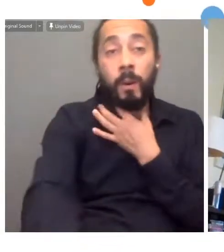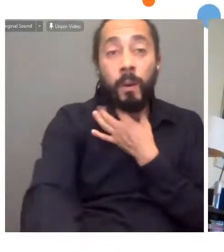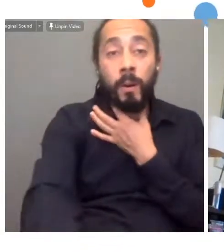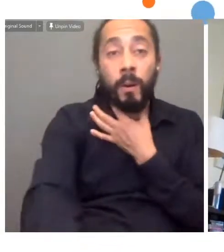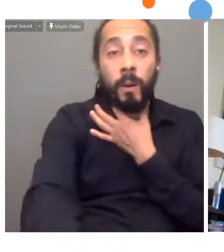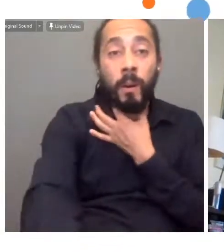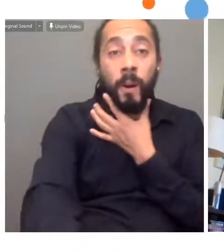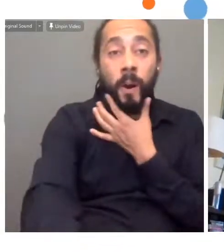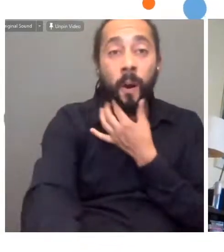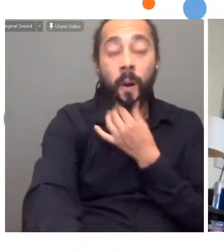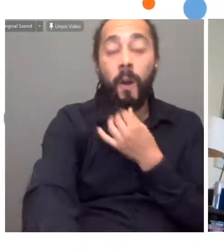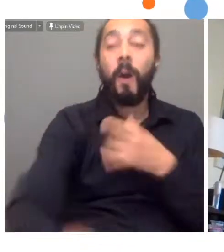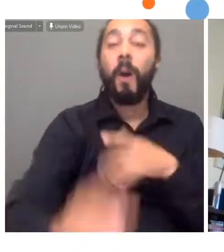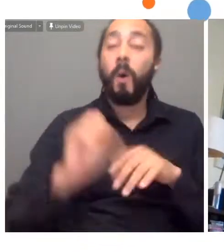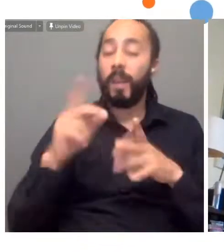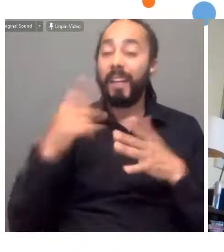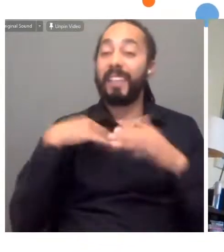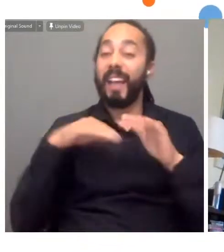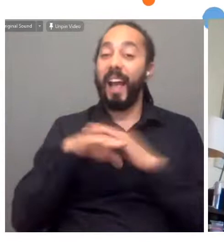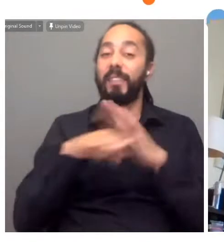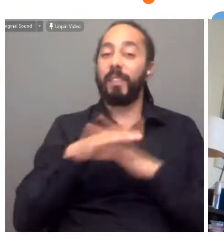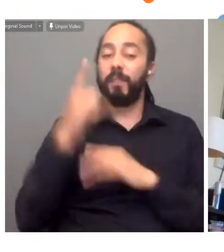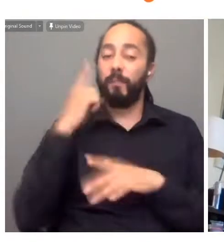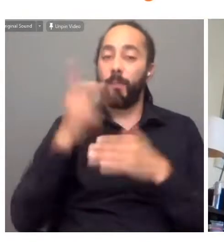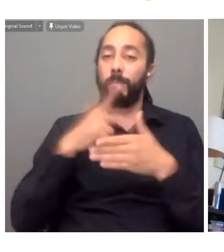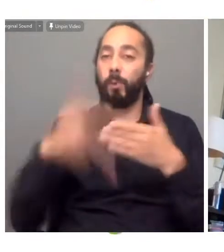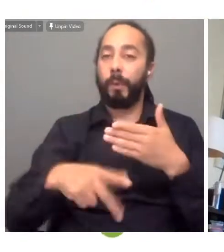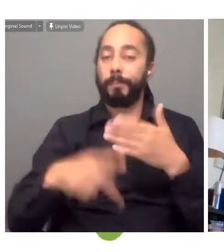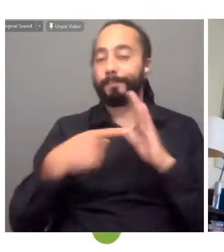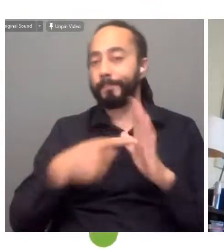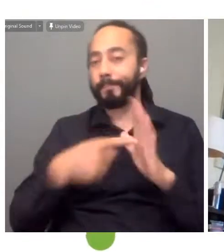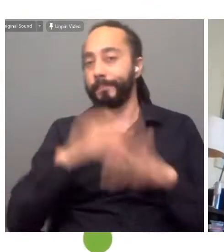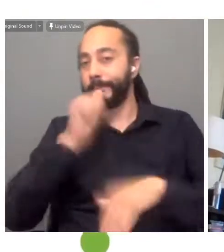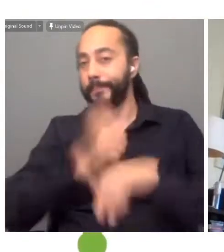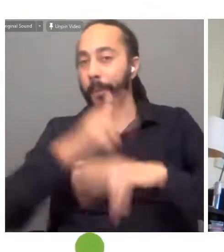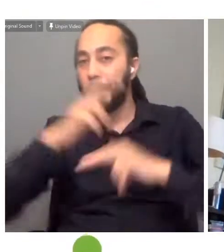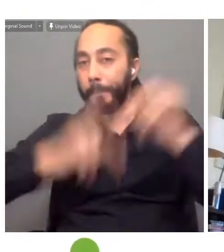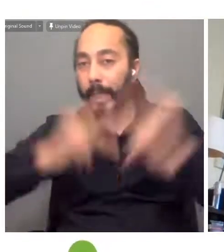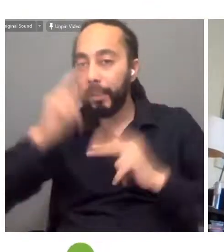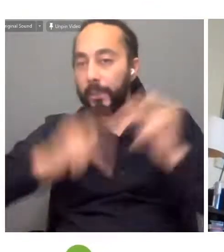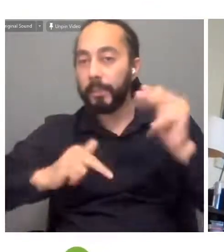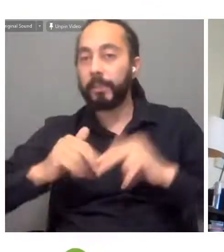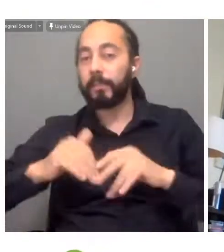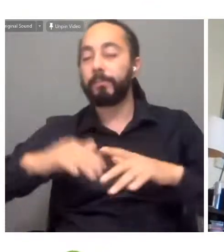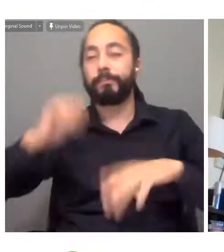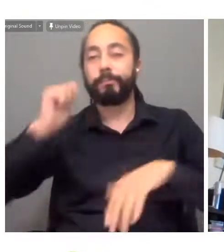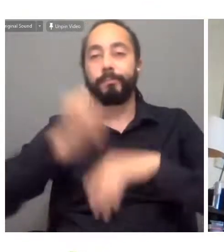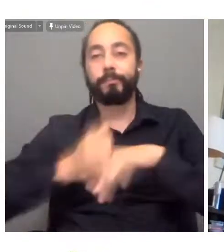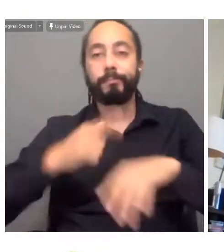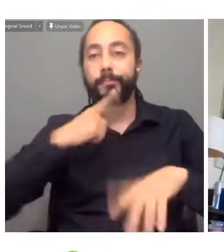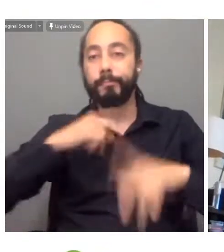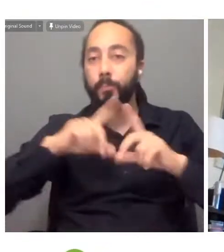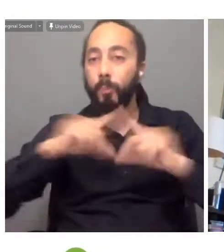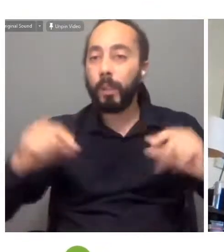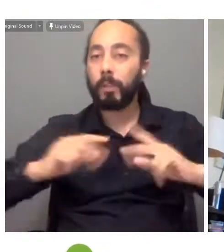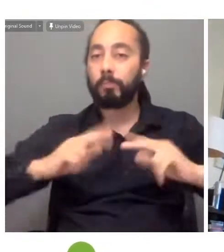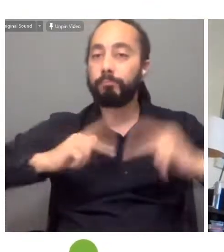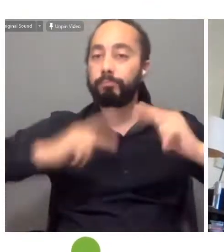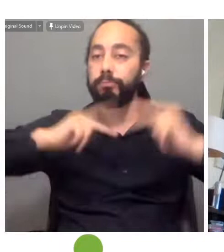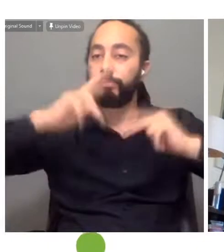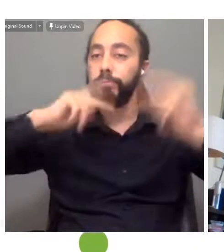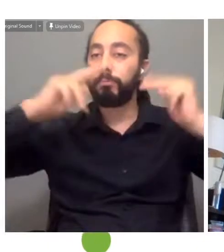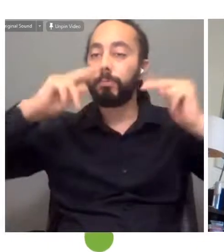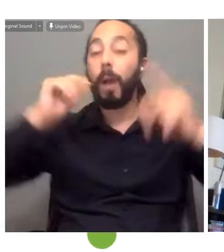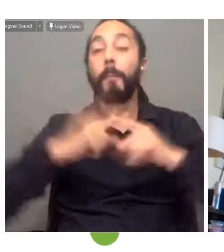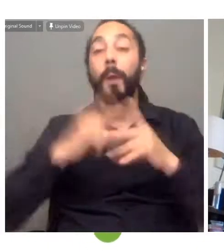and mortar. Again, some of your thoughts regarding where those programs may be headed. Are there additional investments? But also